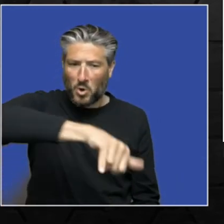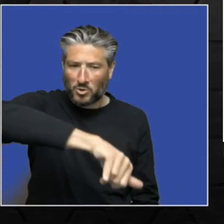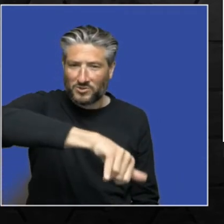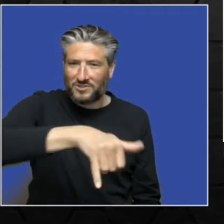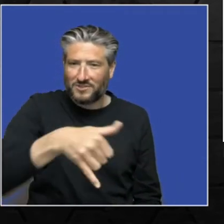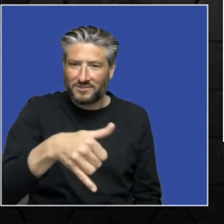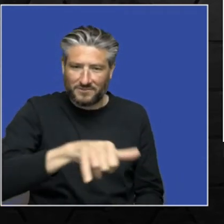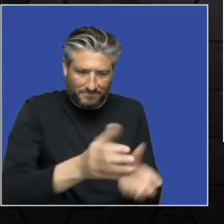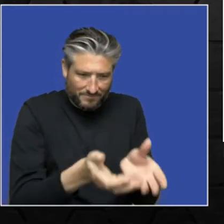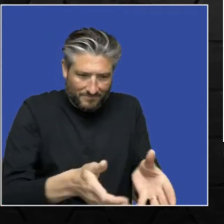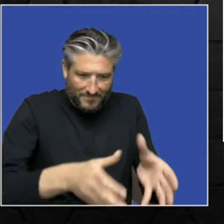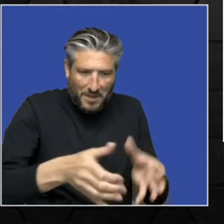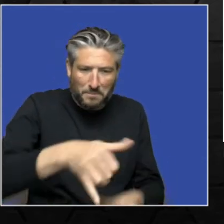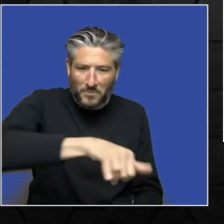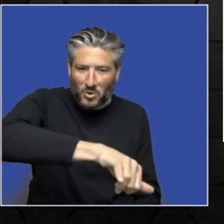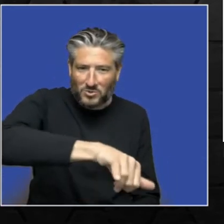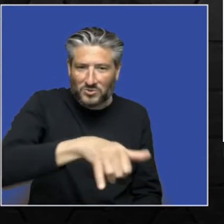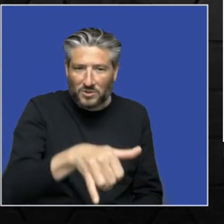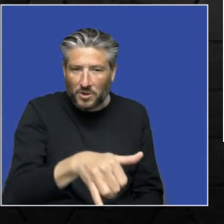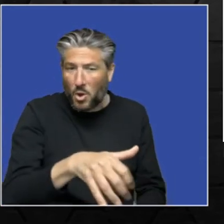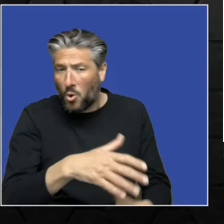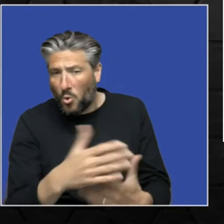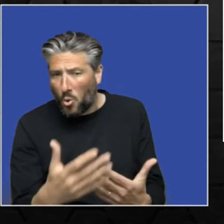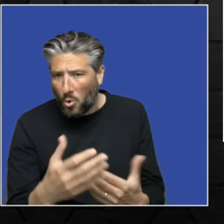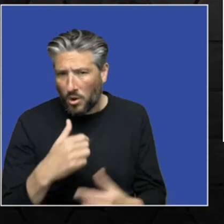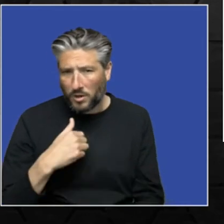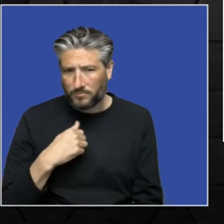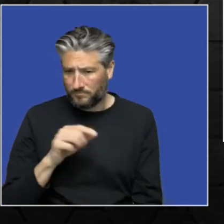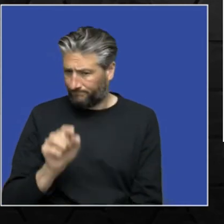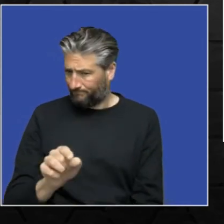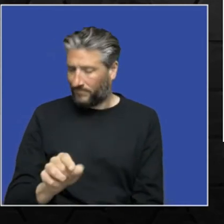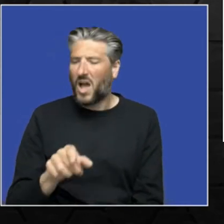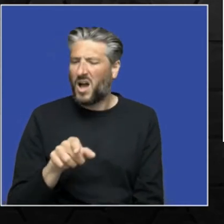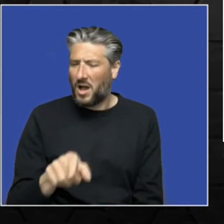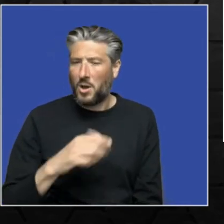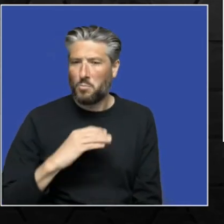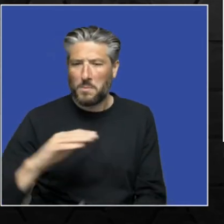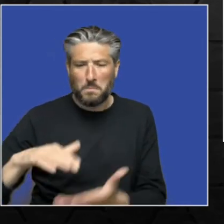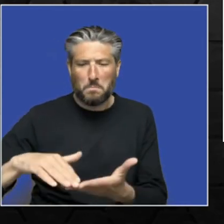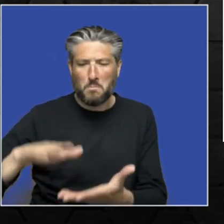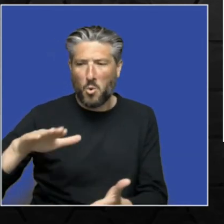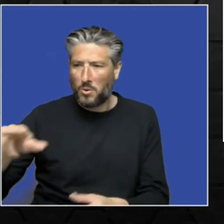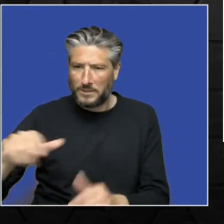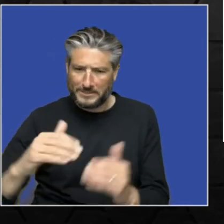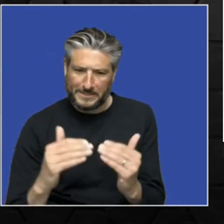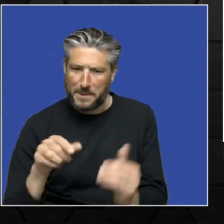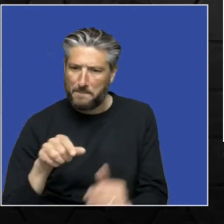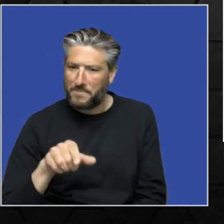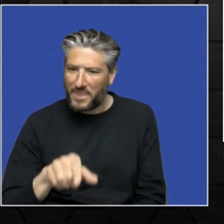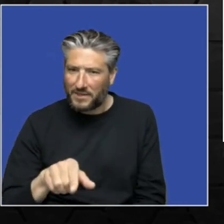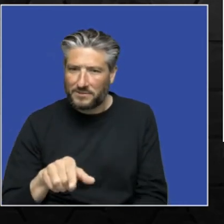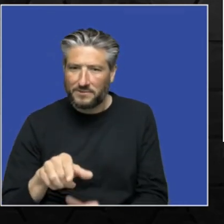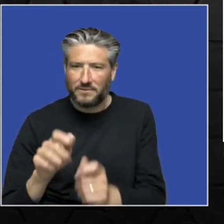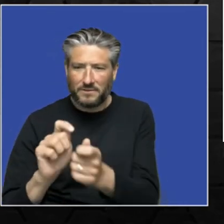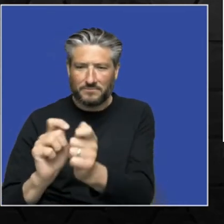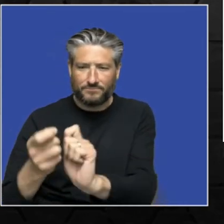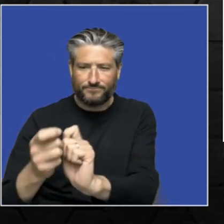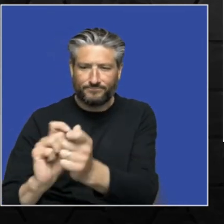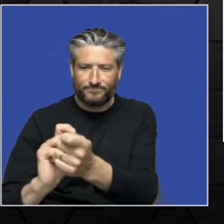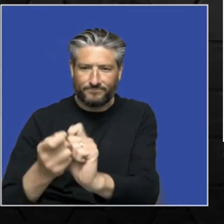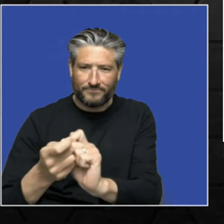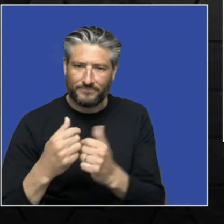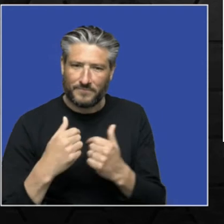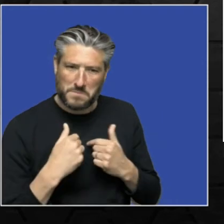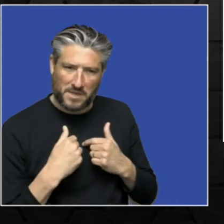look like an armor, more like an armor, and see how the GAN is morphing here, and trying to match itself